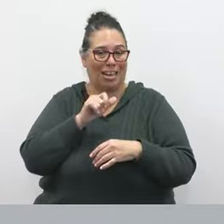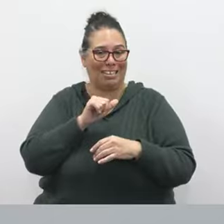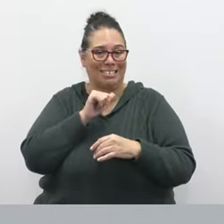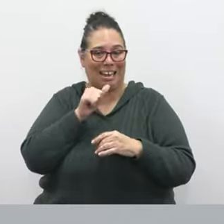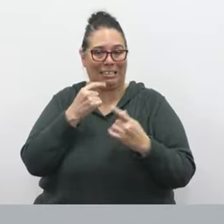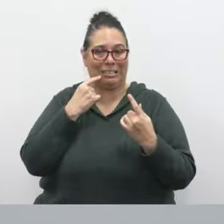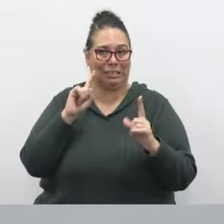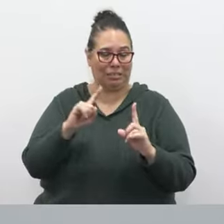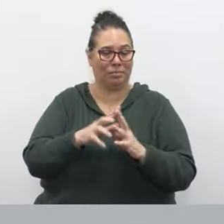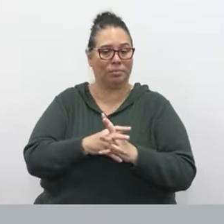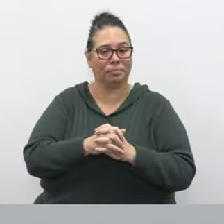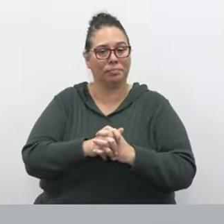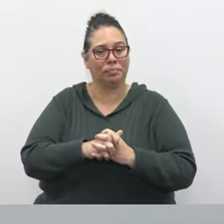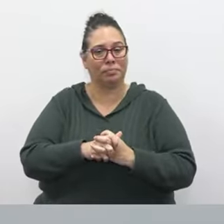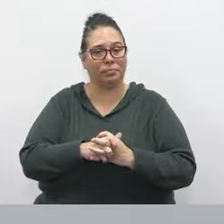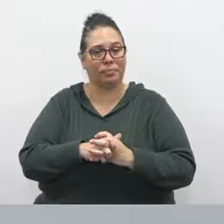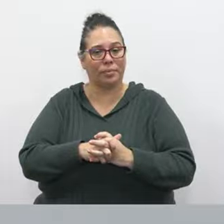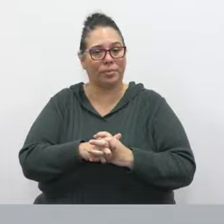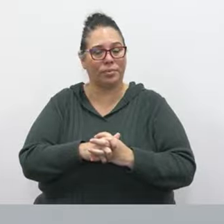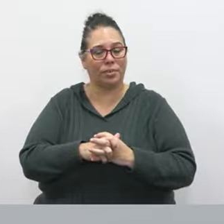success.